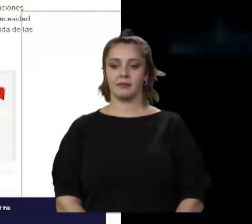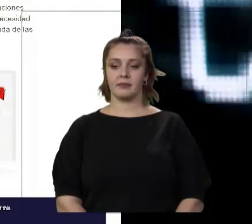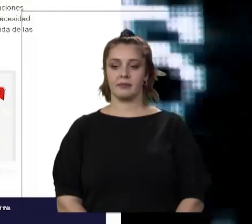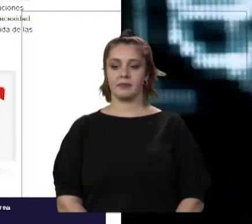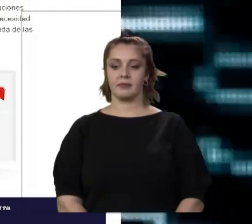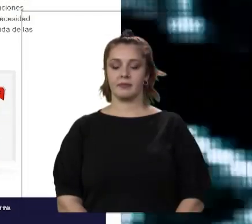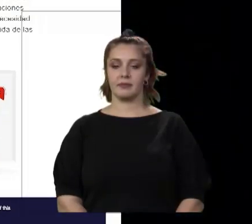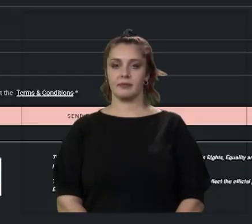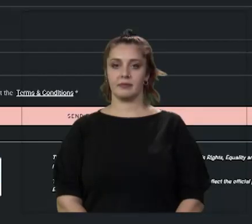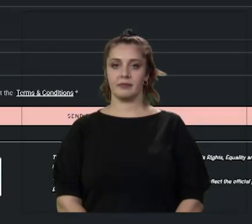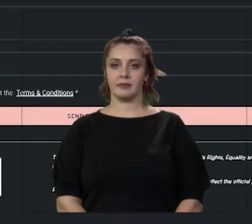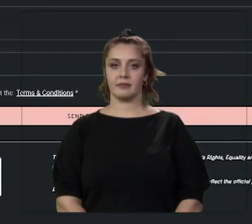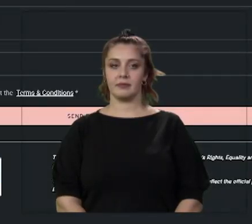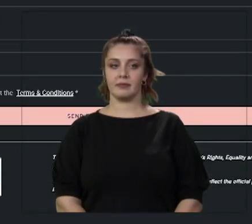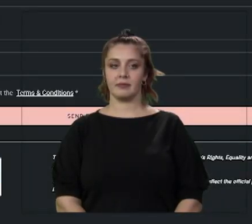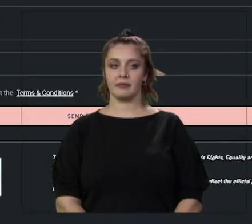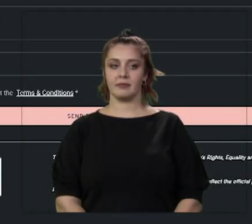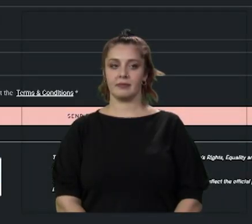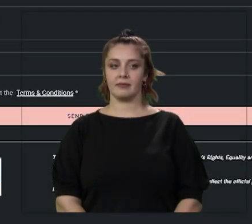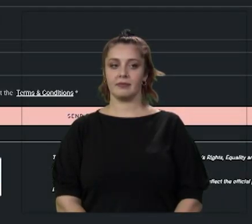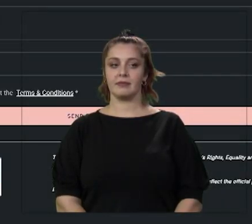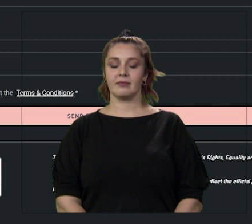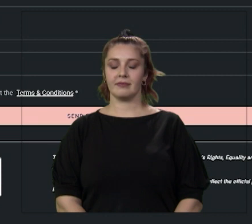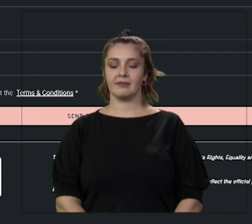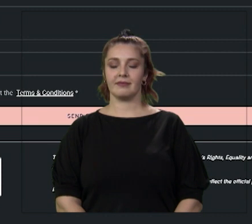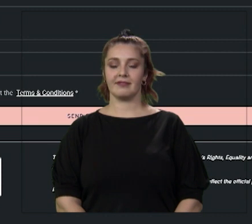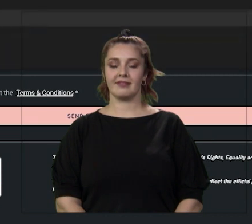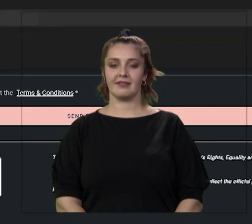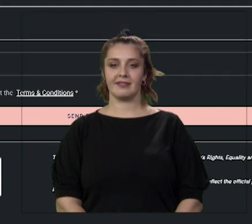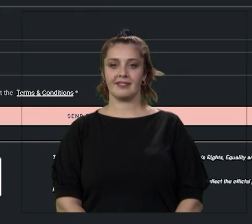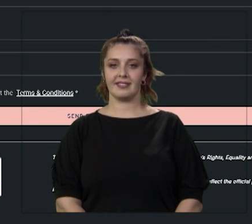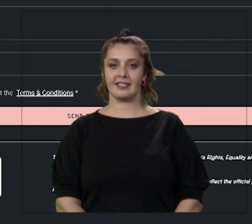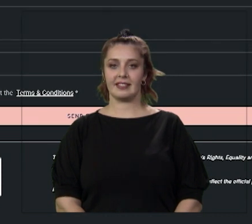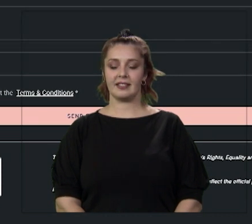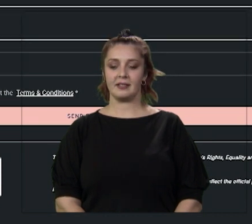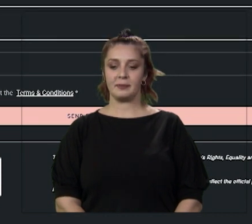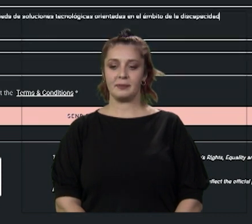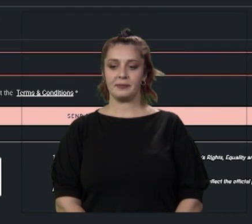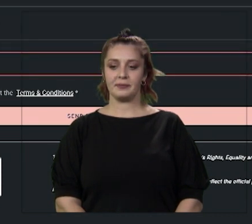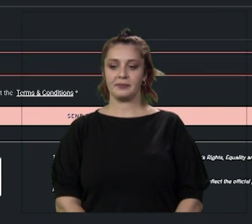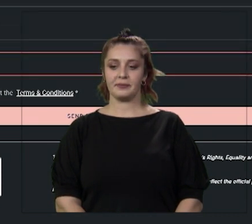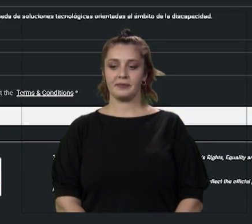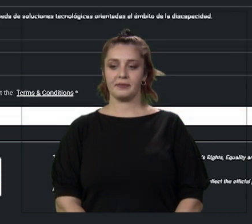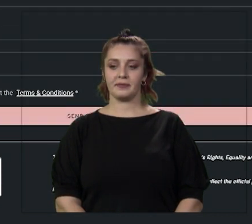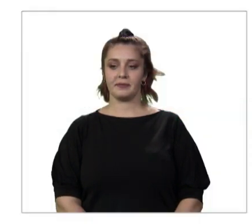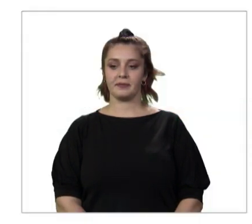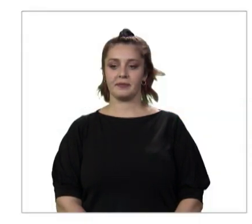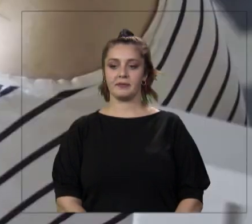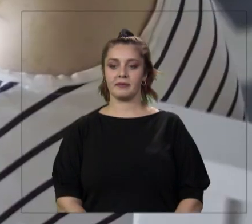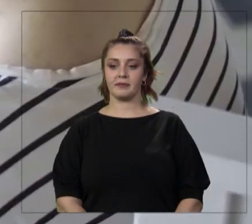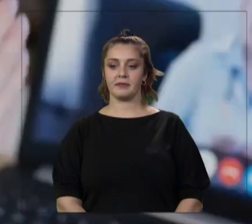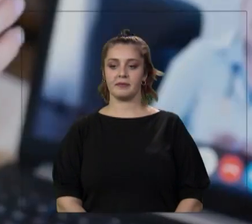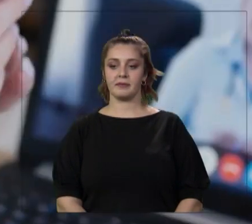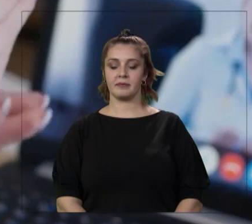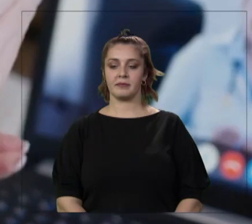final version of the mapping tool, we are collecting information from technology projects at different stages of maturity, within the 3 areas mentioned above.